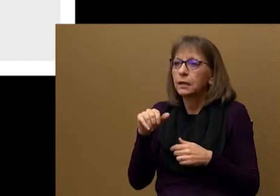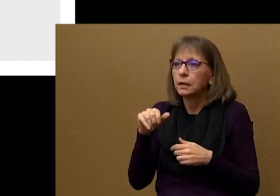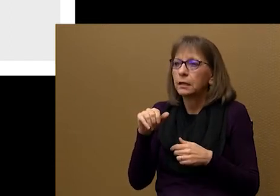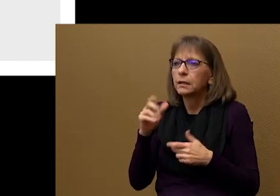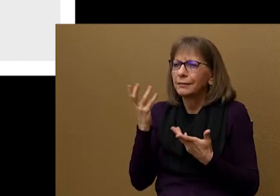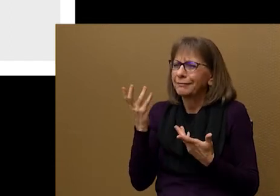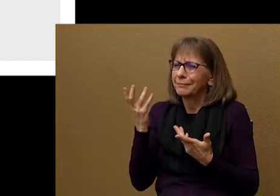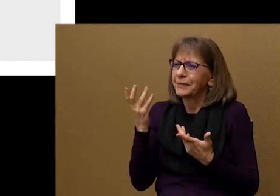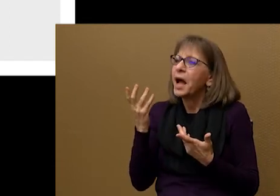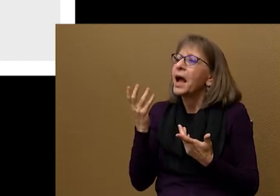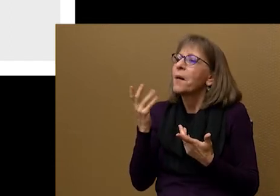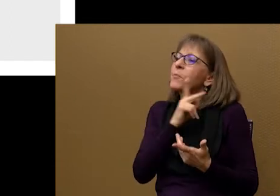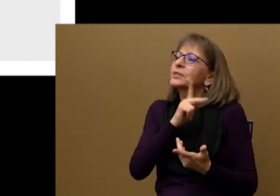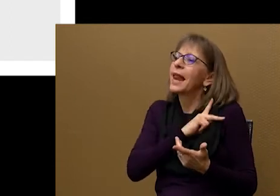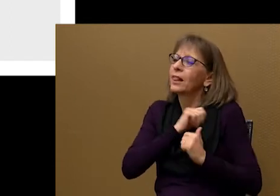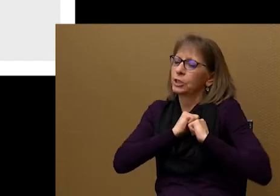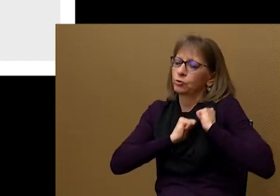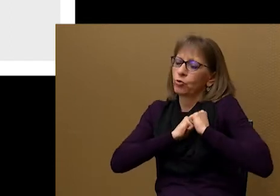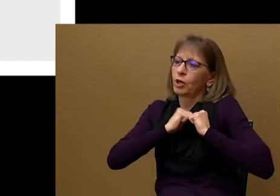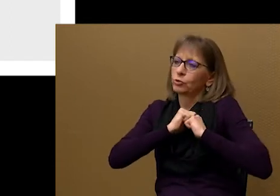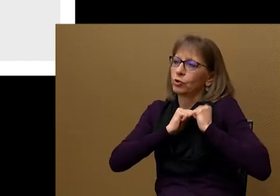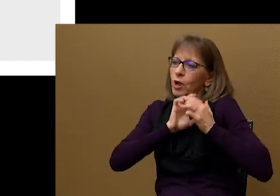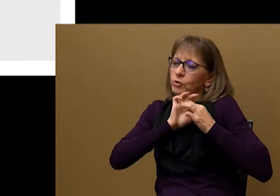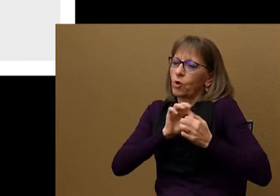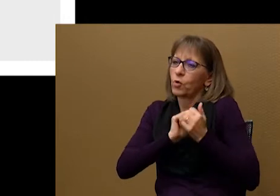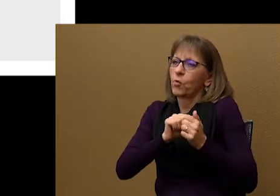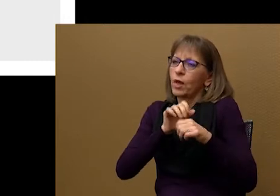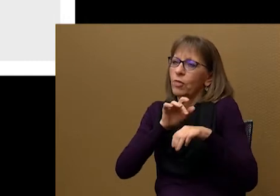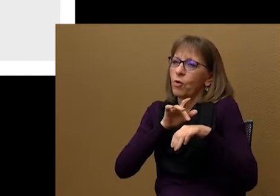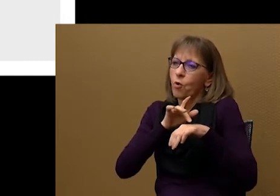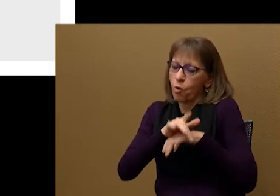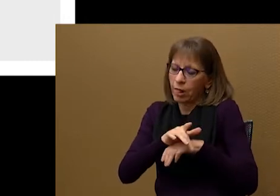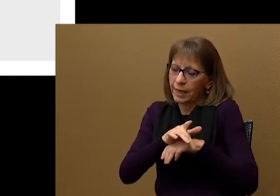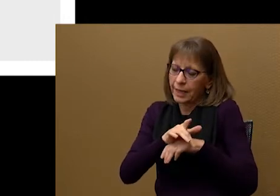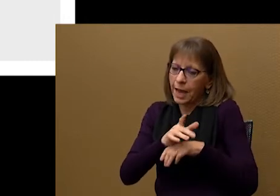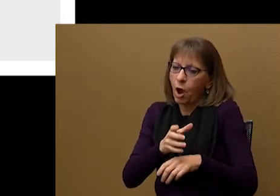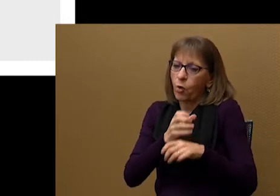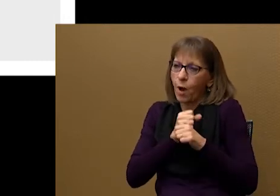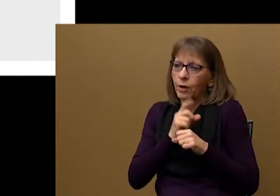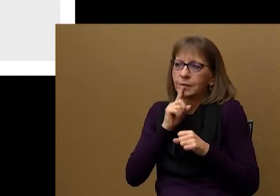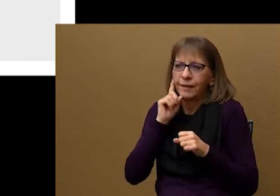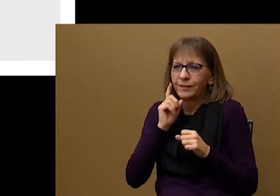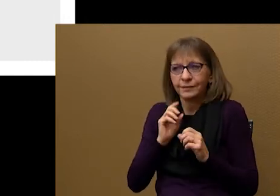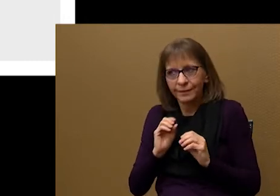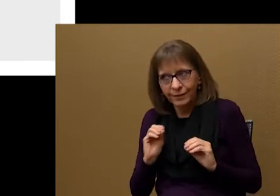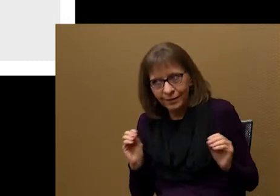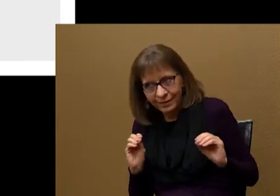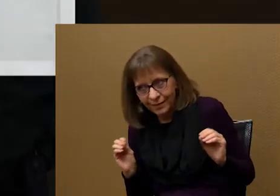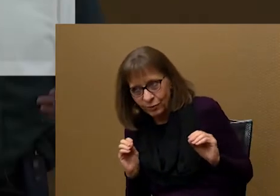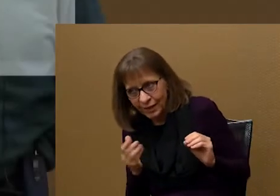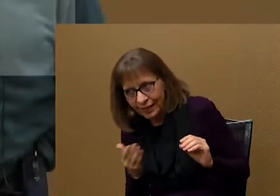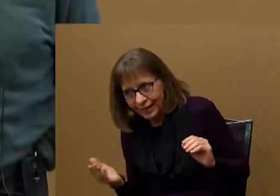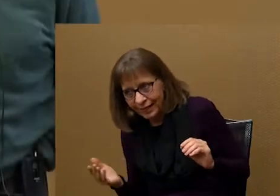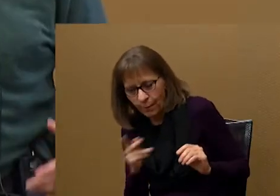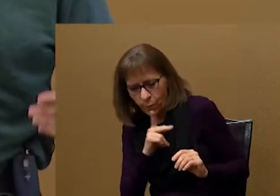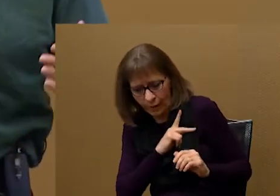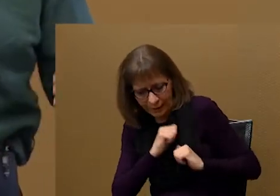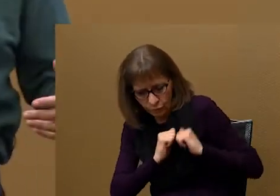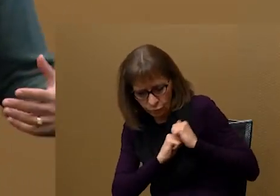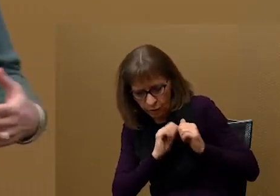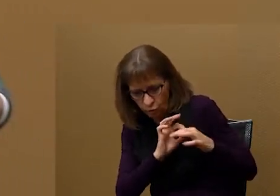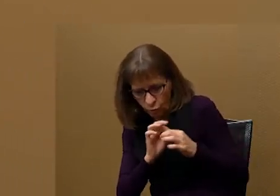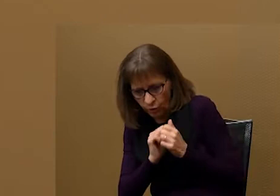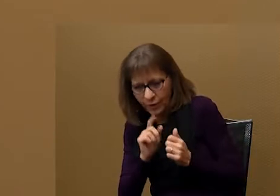surdophrenia, which was assumed to be a personality structure associated with early acquired deafness. There is no such thing